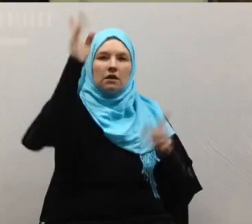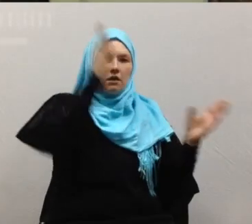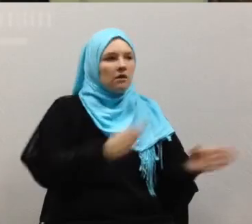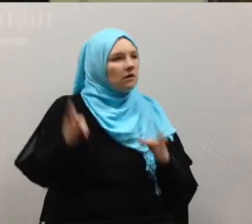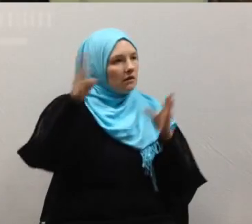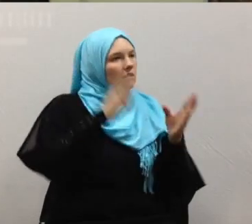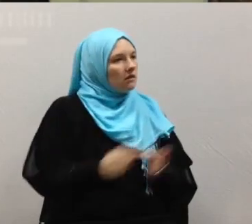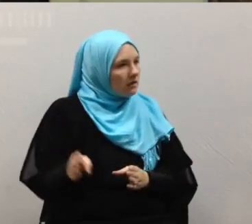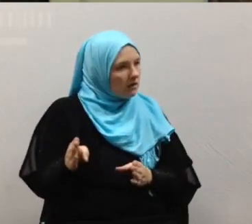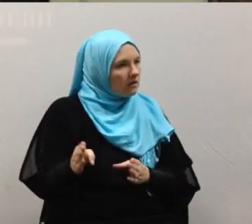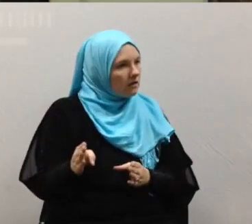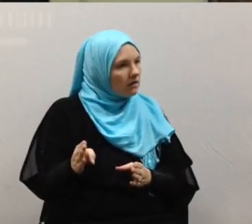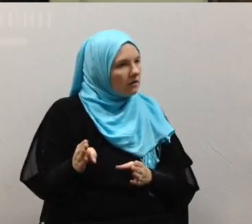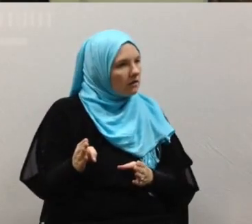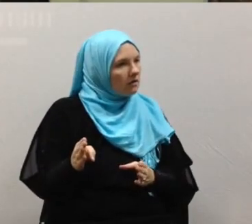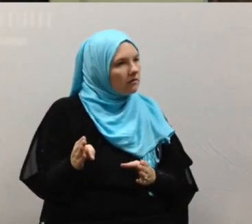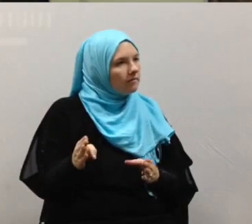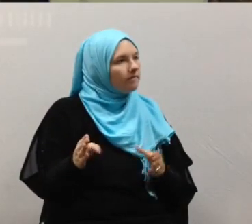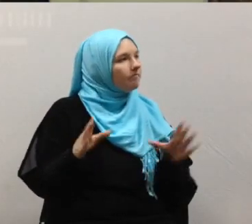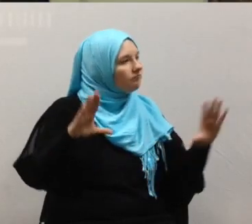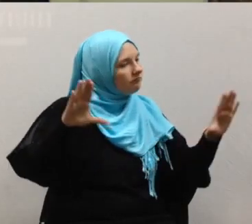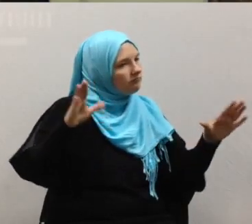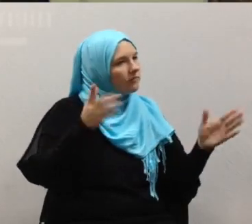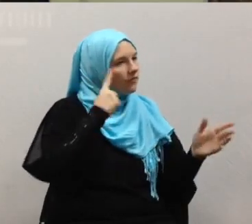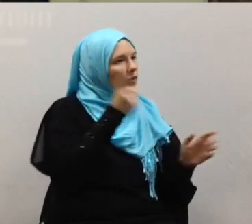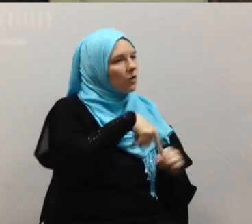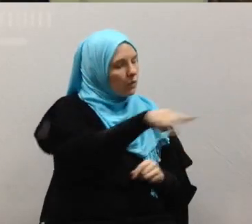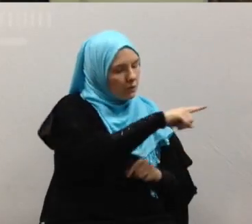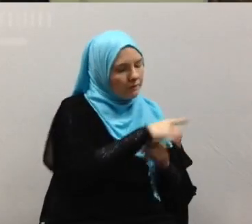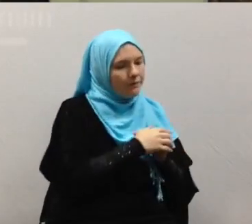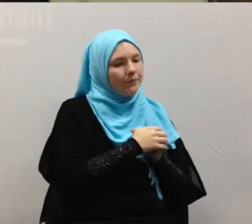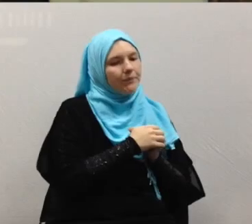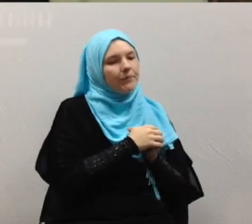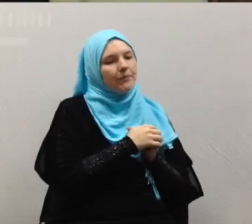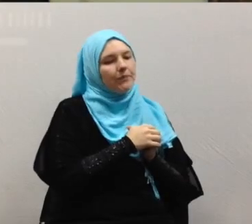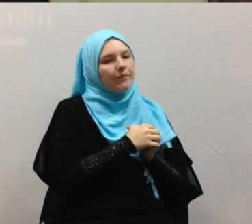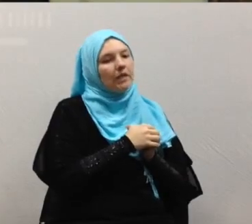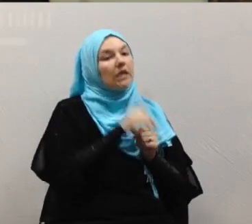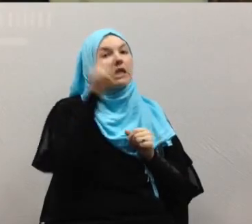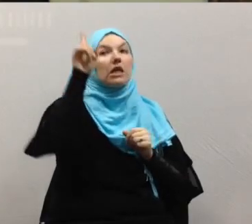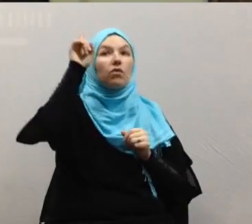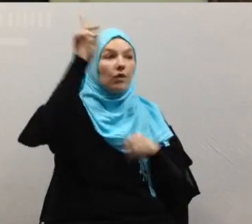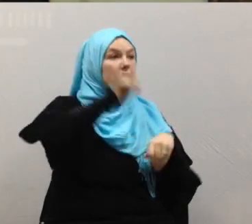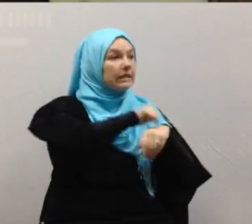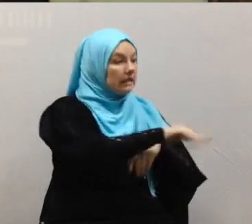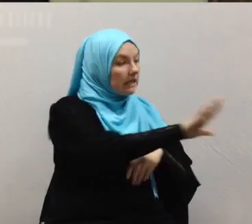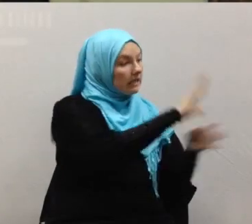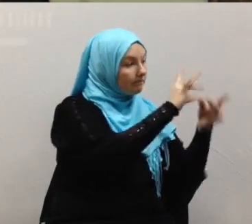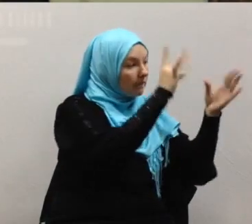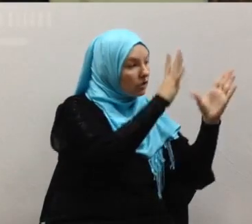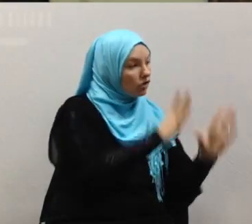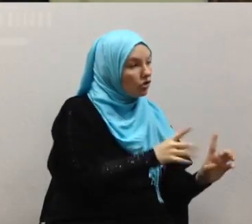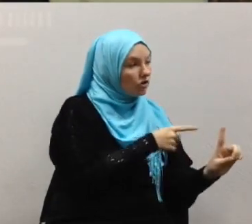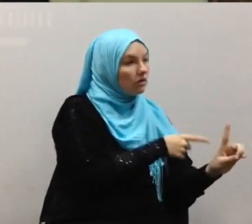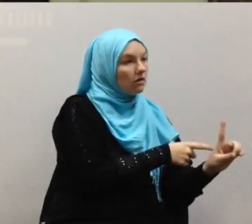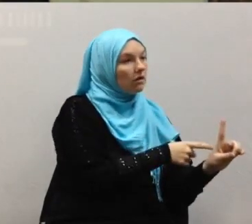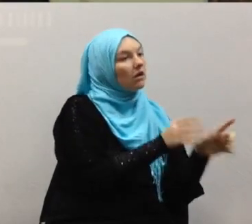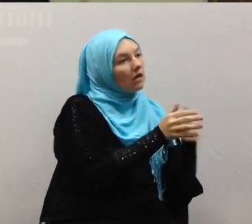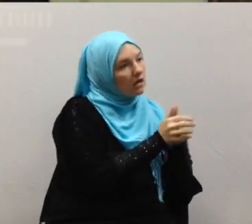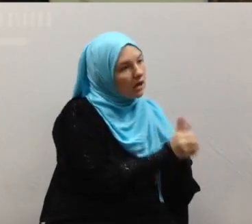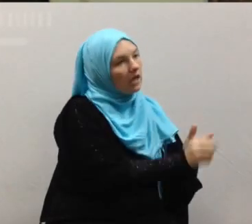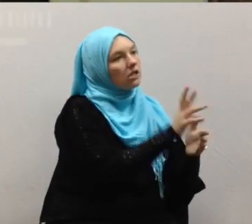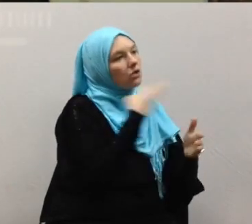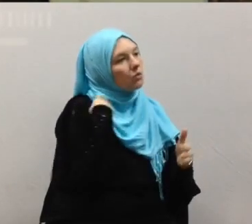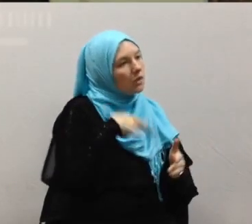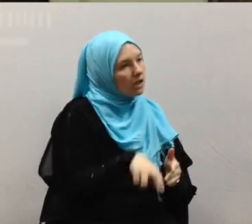It is he who has sent his messenger with guidance and the religion of truth. This is now the conclusion. This is the one ayah